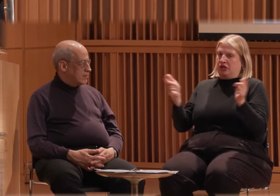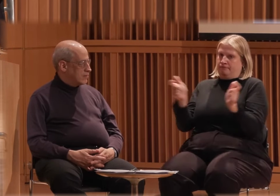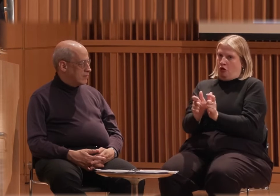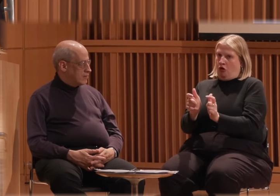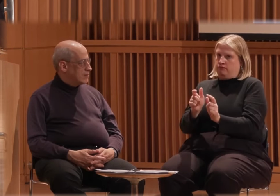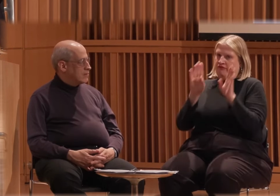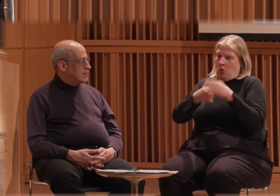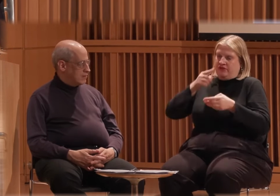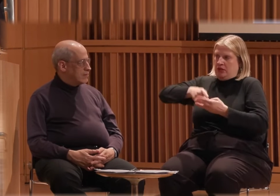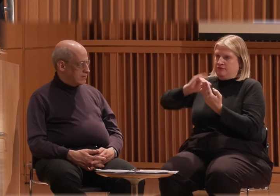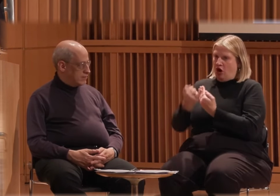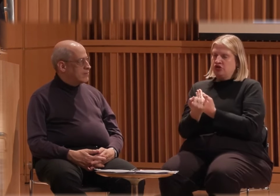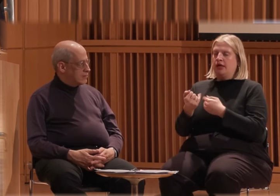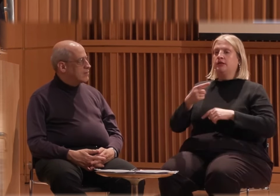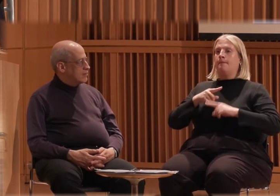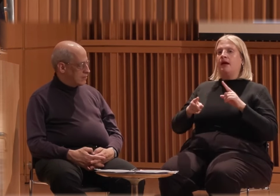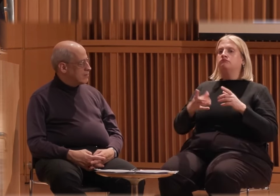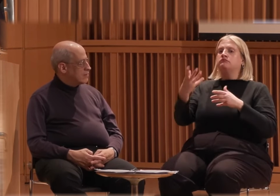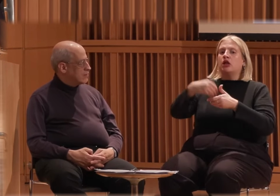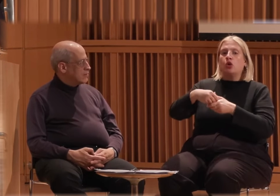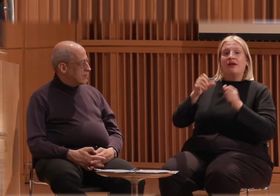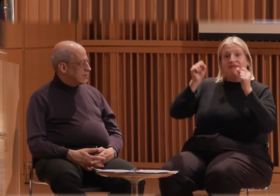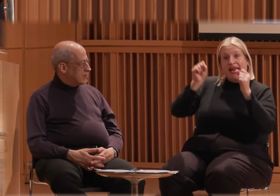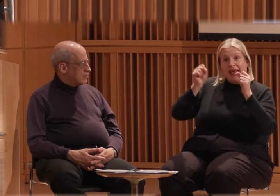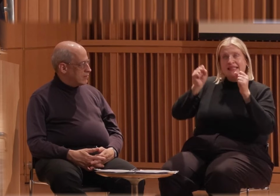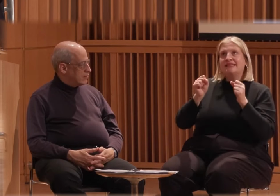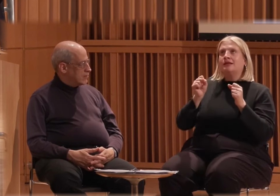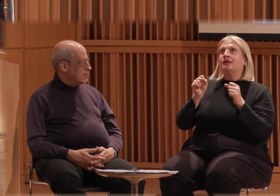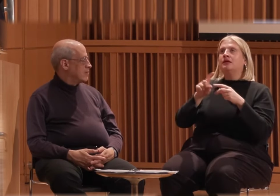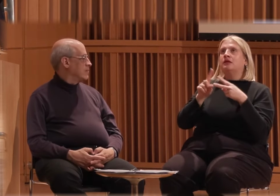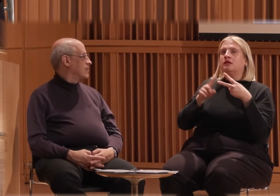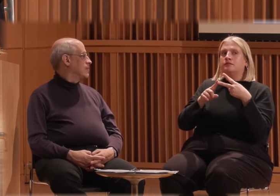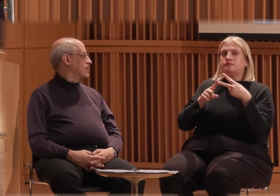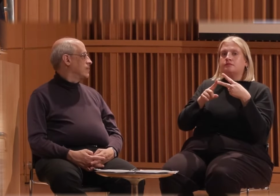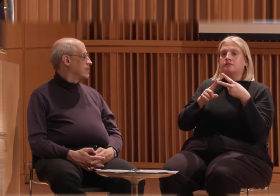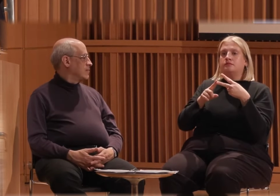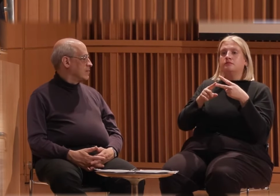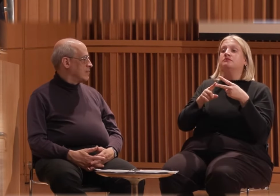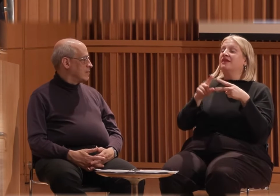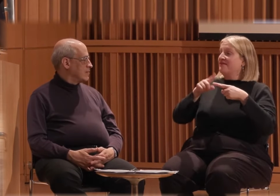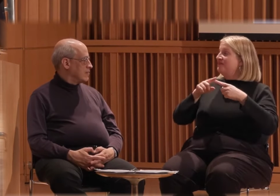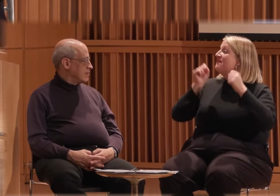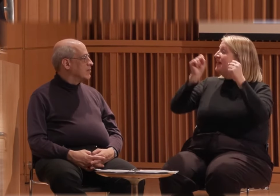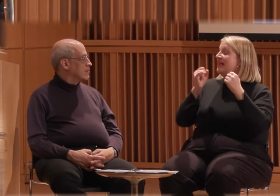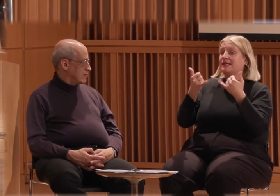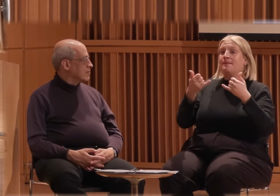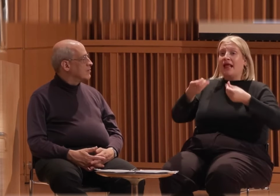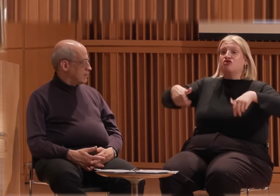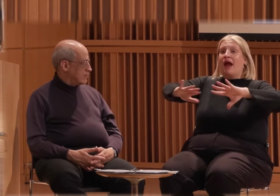process. But they include fitness, I just looked them up this morning. They include fitness playgrounds in Prospect